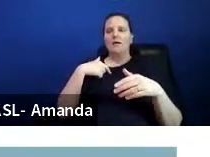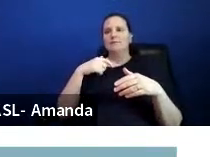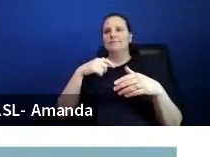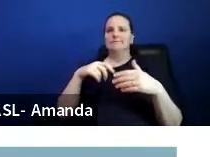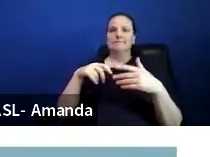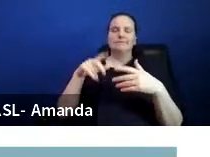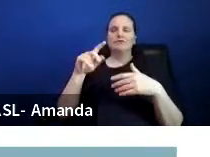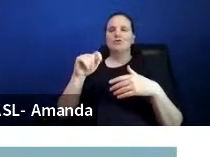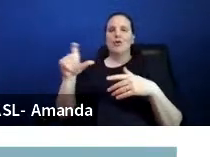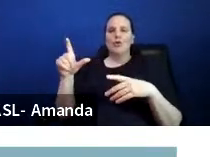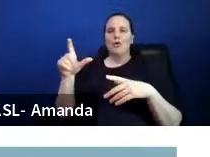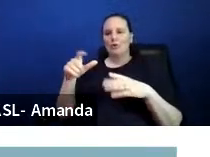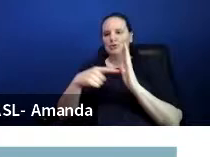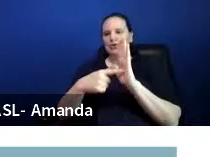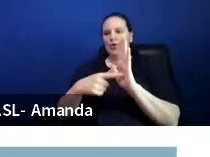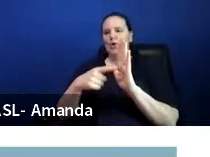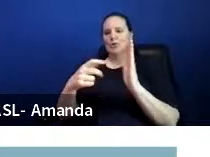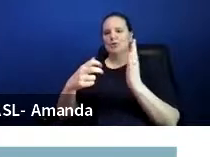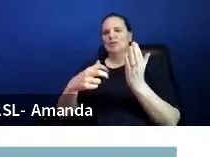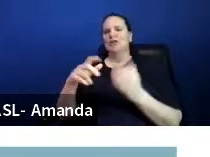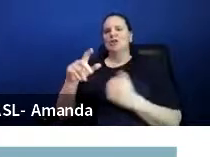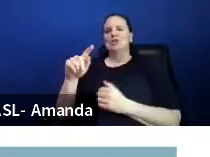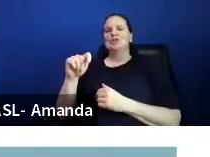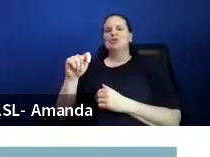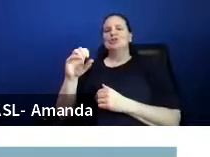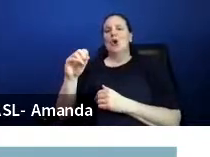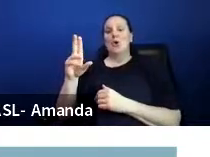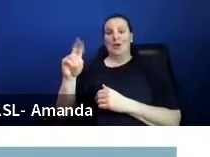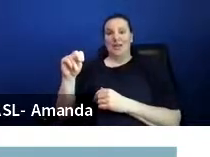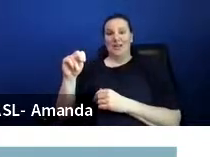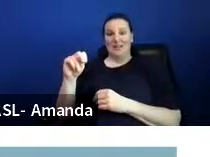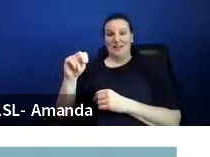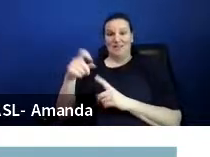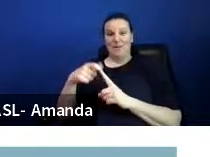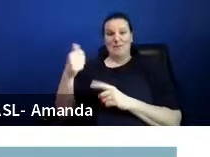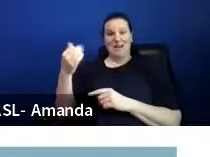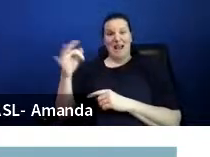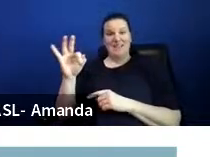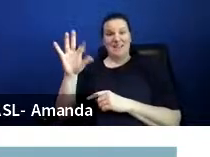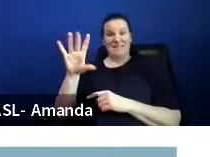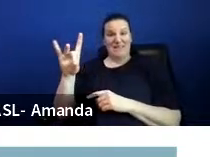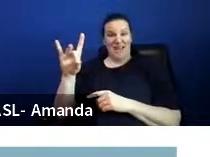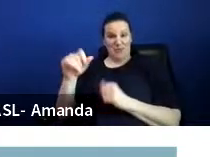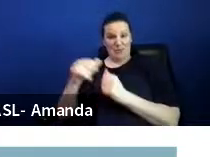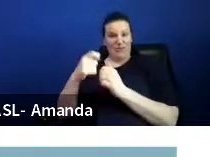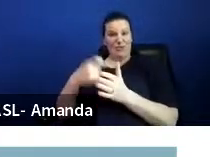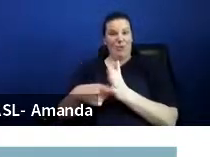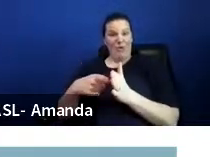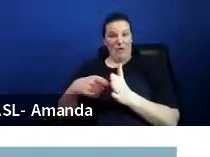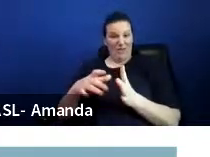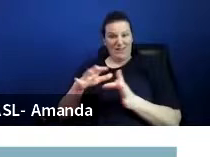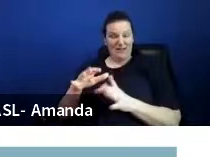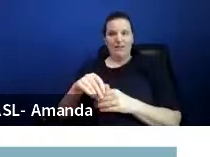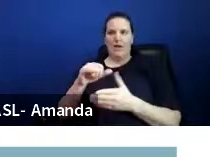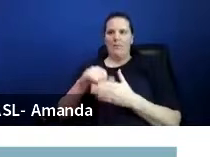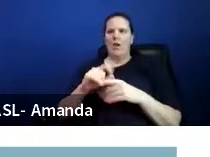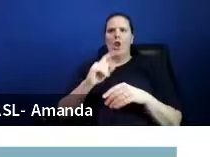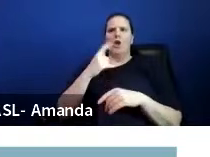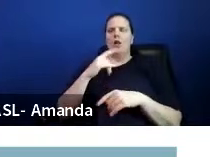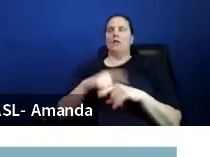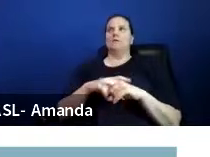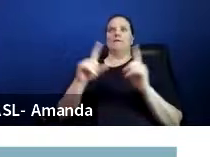of my desk here from 1958 when tolls were on the bridge. It will look way different in the future than it did in 1958.